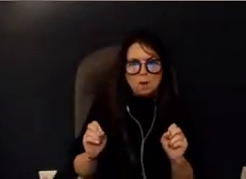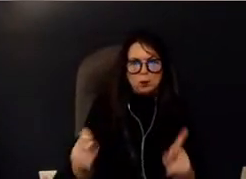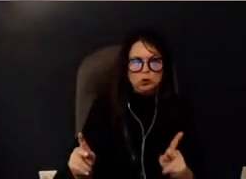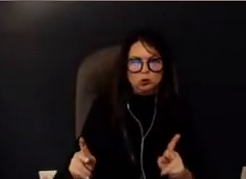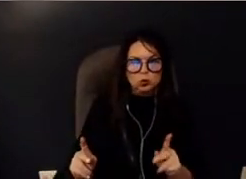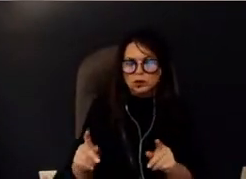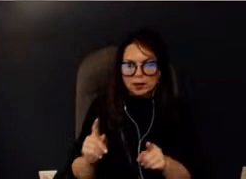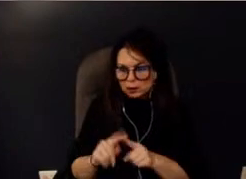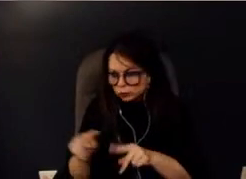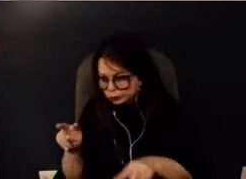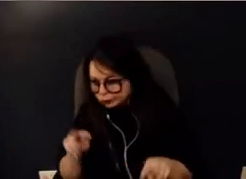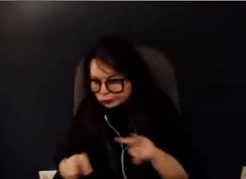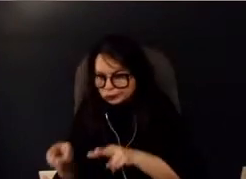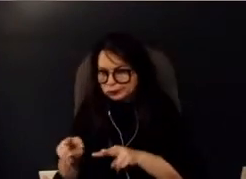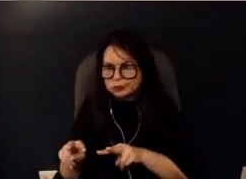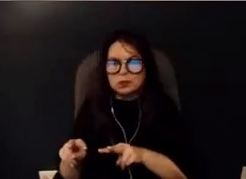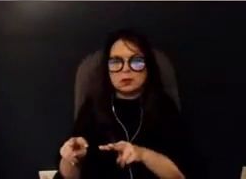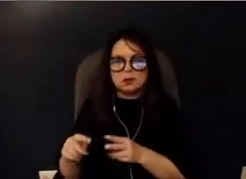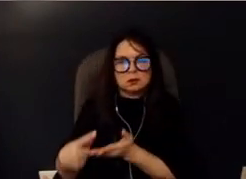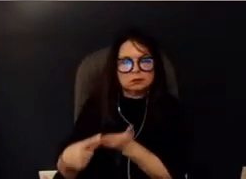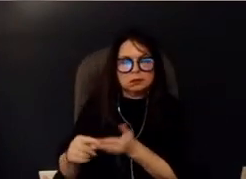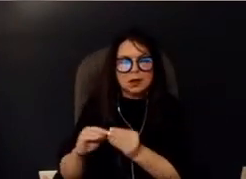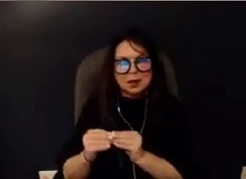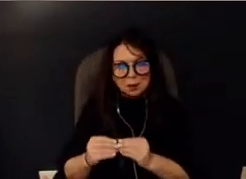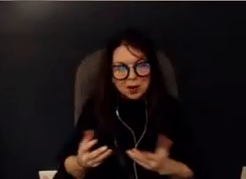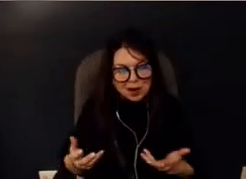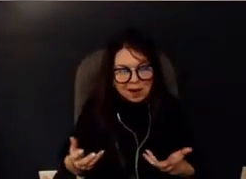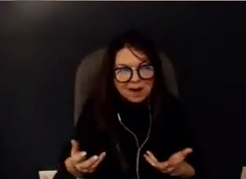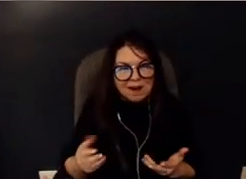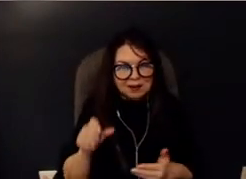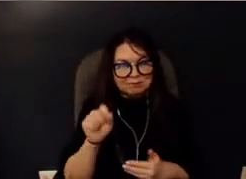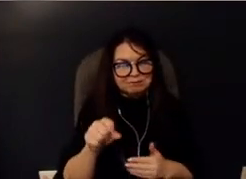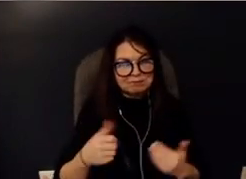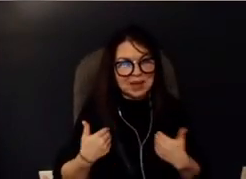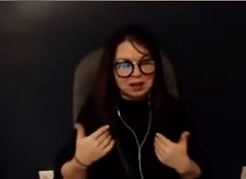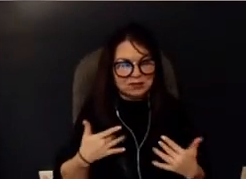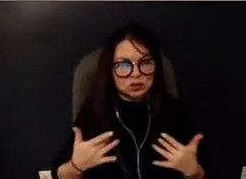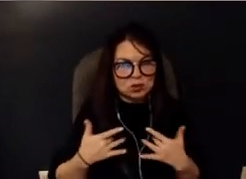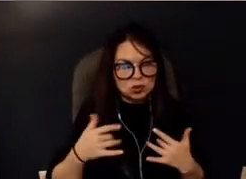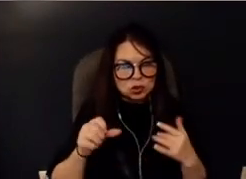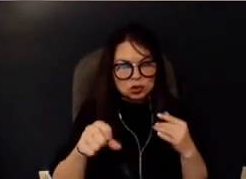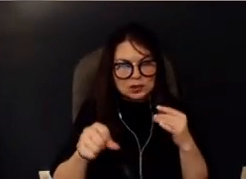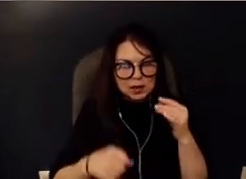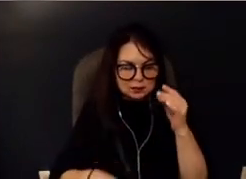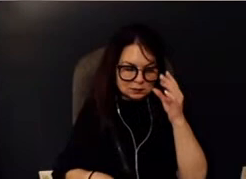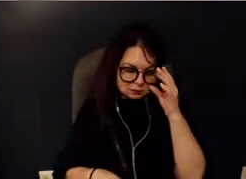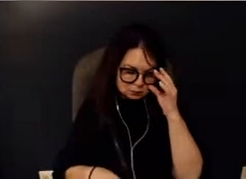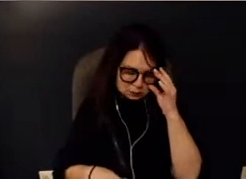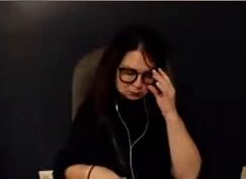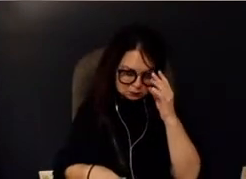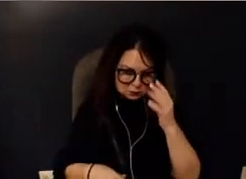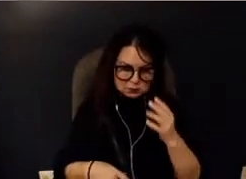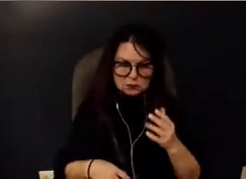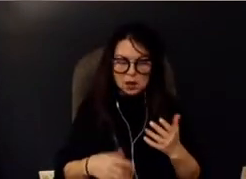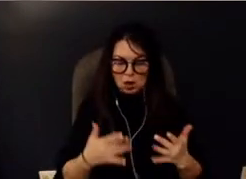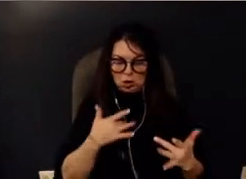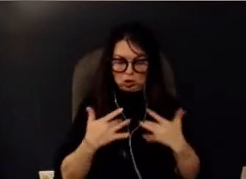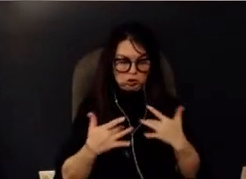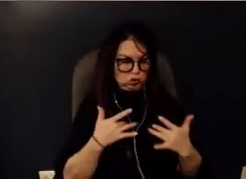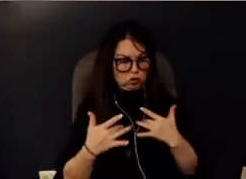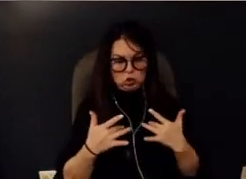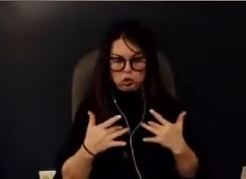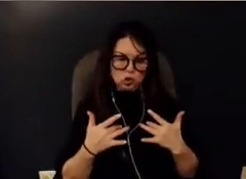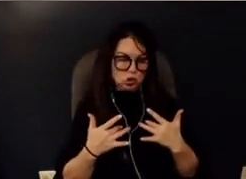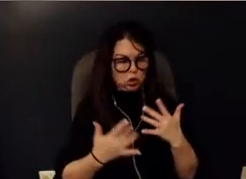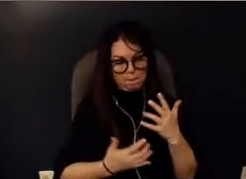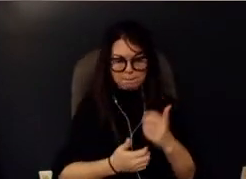I do have concerns, and I think that most of those concerns are largely technical in nature and